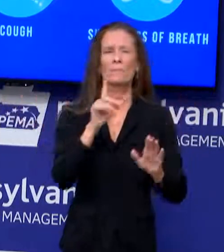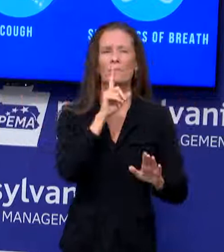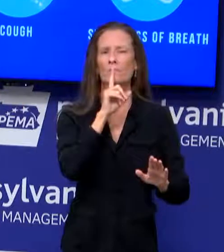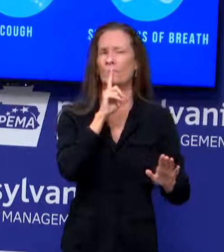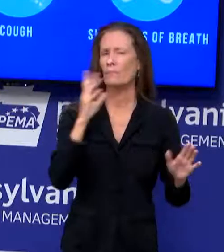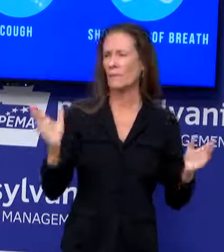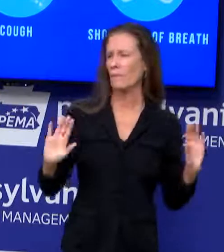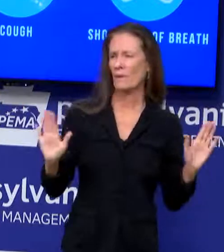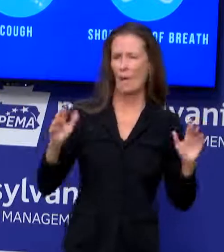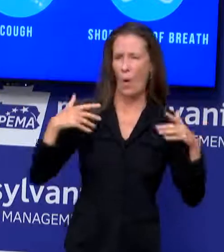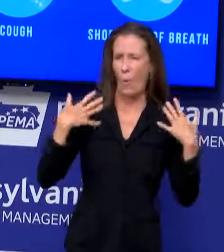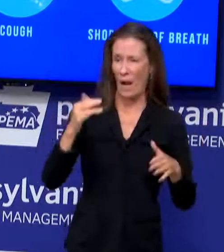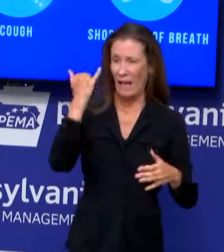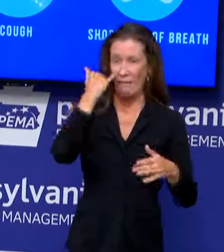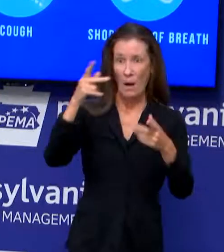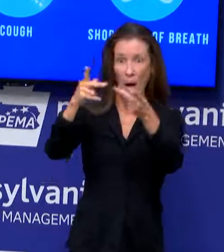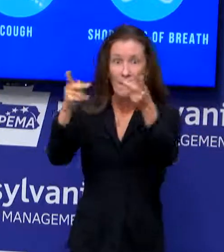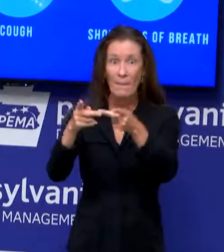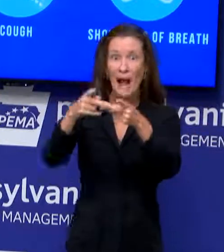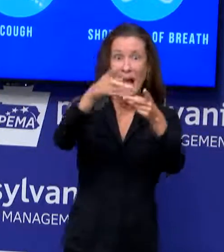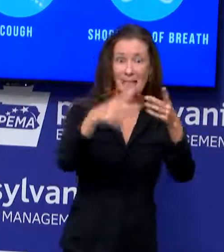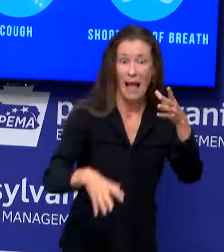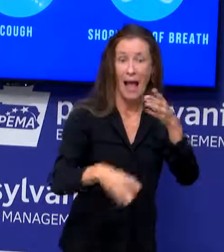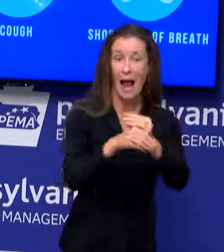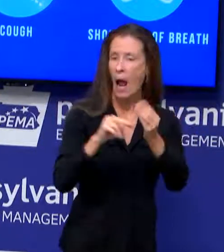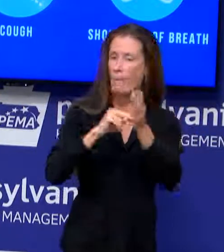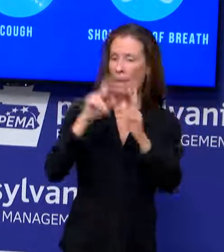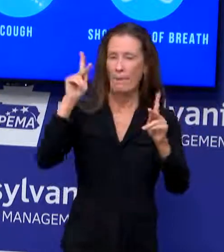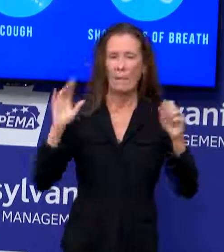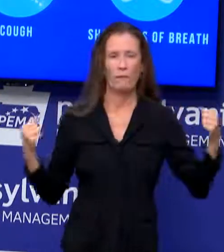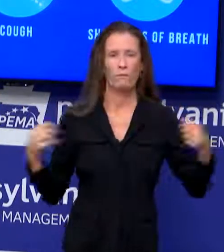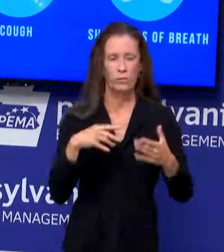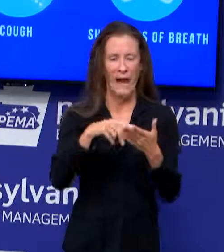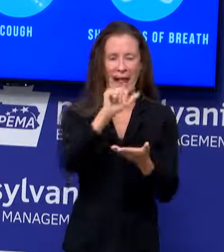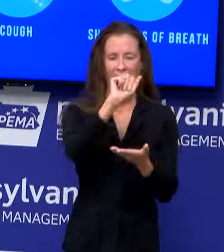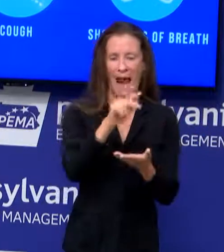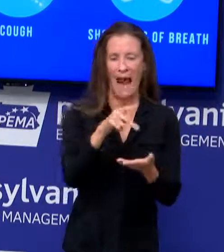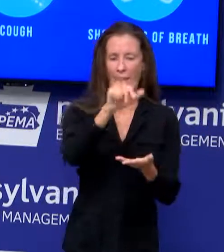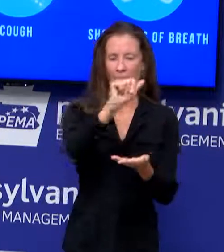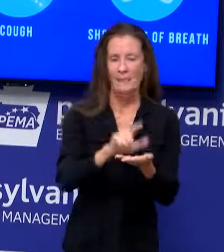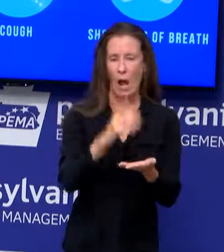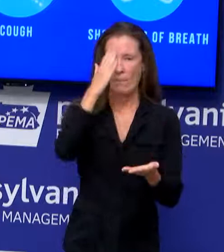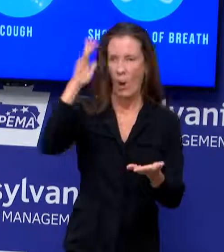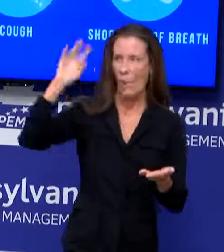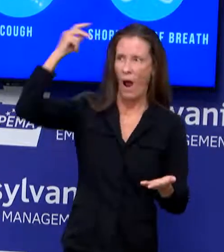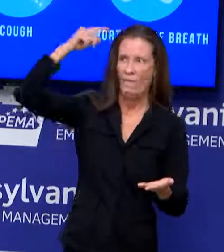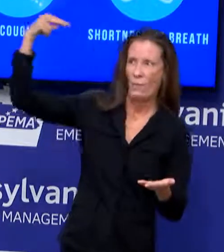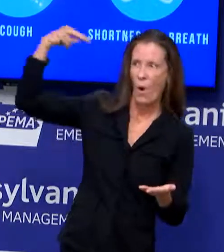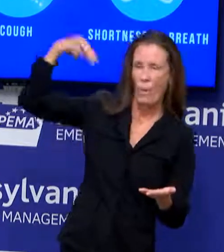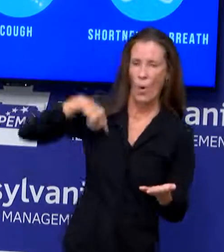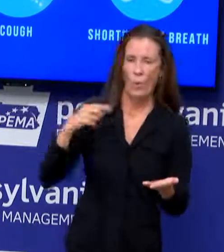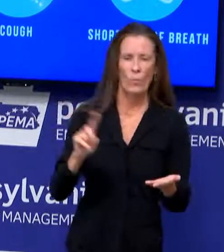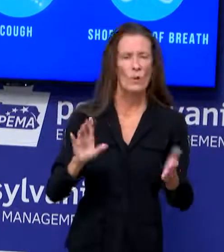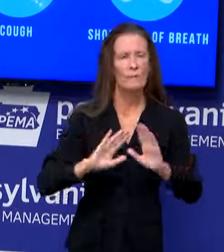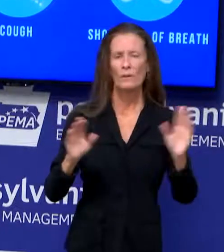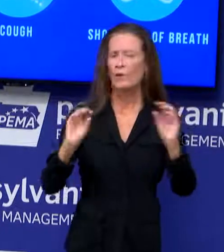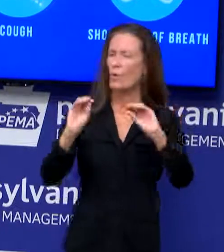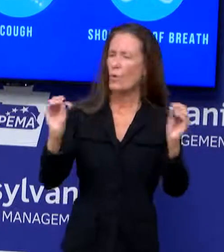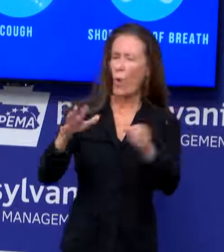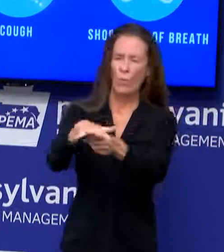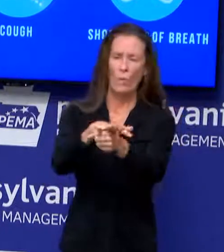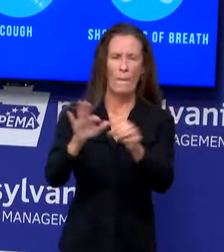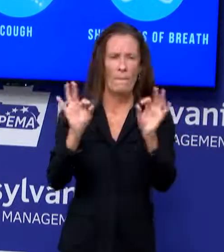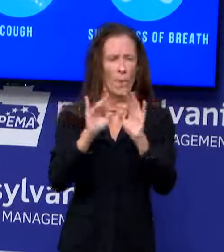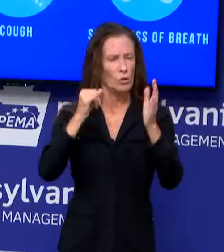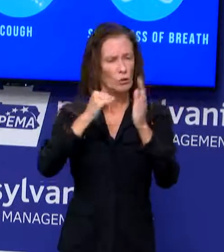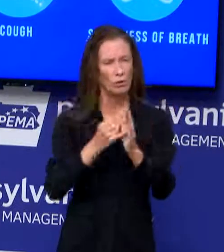not do that. But it will register because of the way that, and again, I don't know that, I can't tell you the technical data, that you were